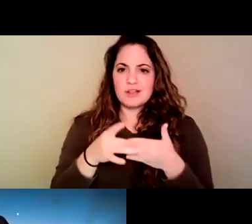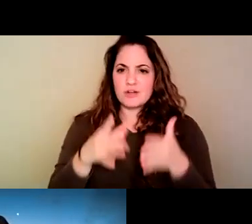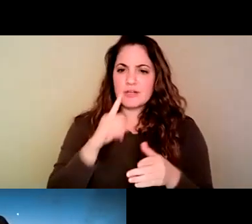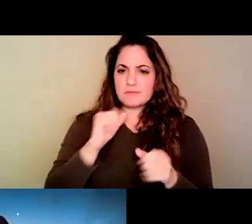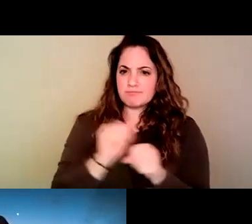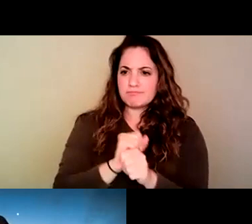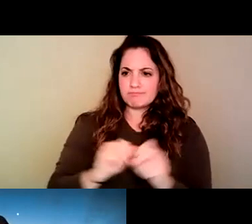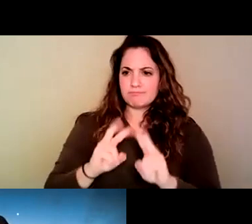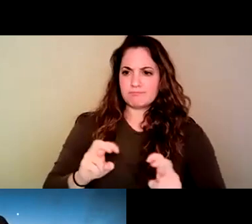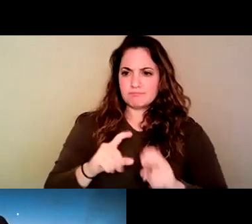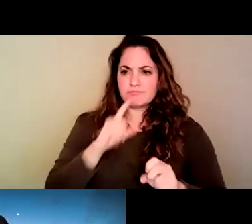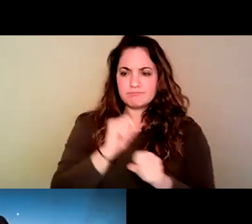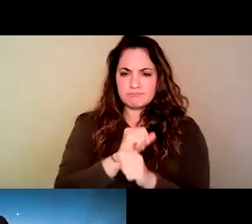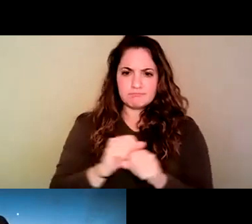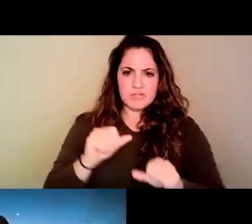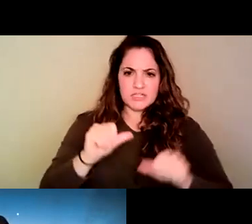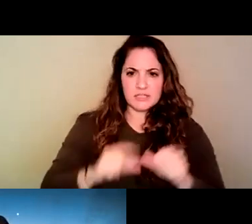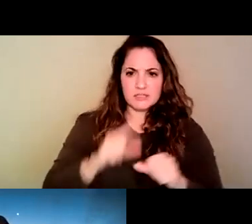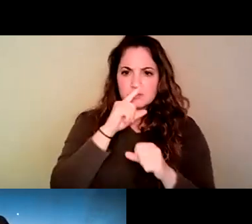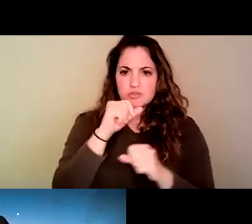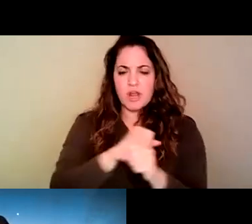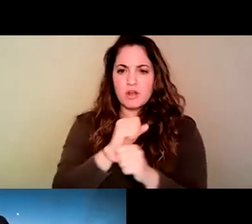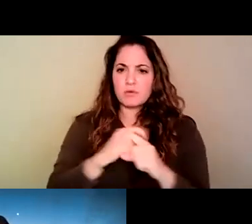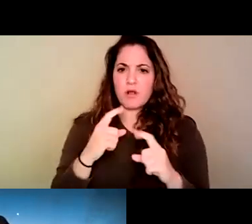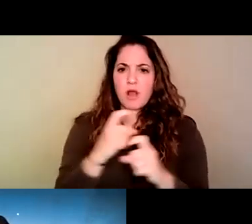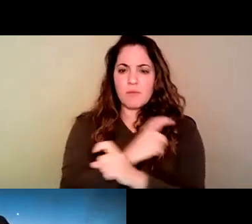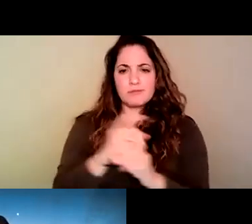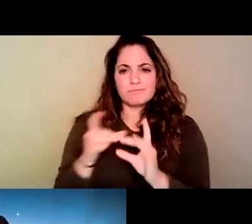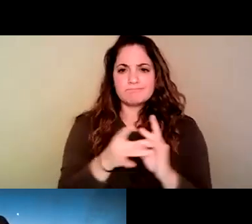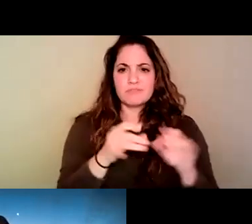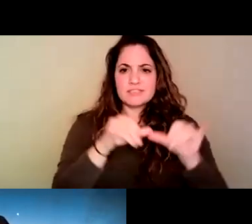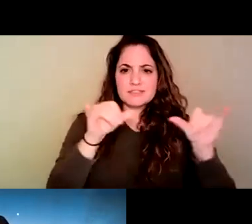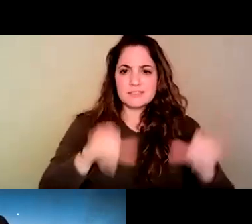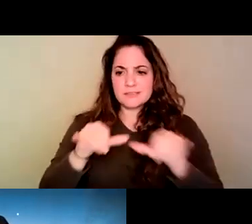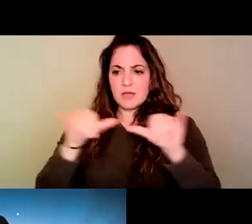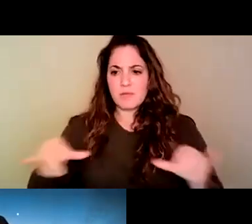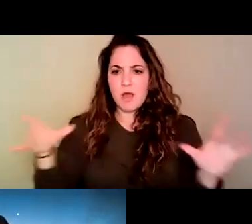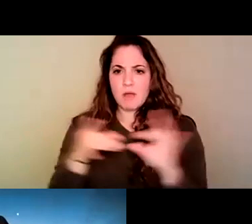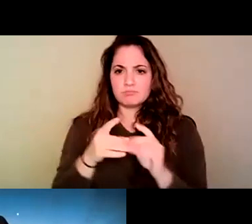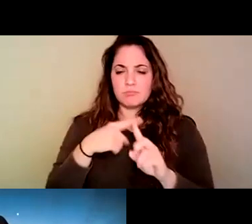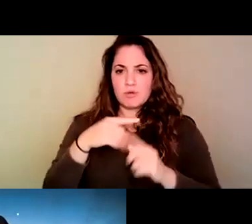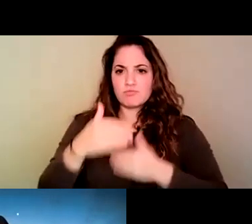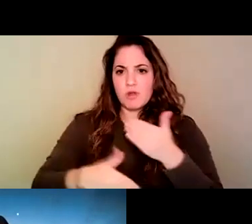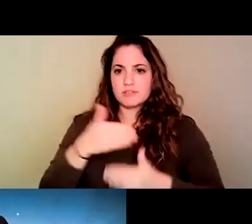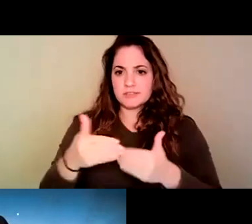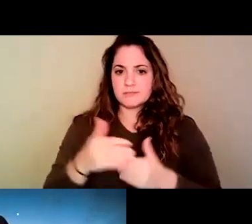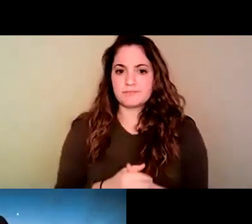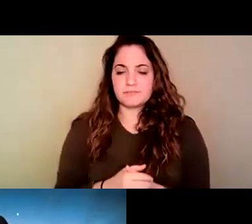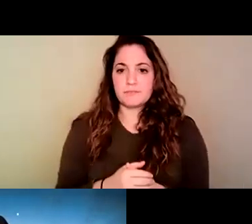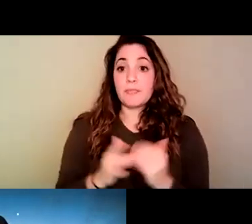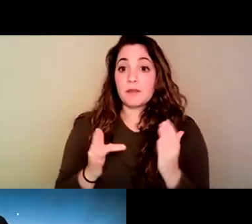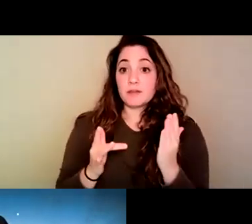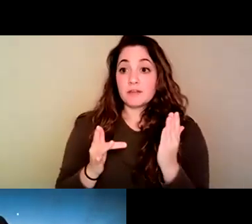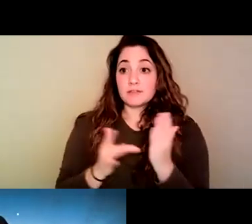and strategize within complex, interconnected systems and processes. Continually adapt to rapid evolving